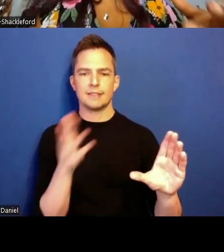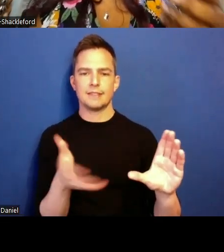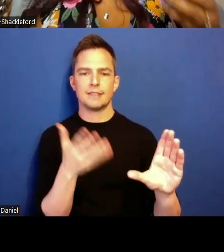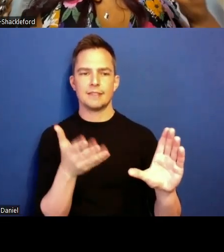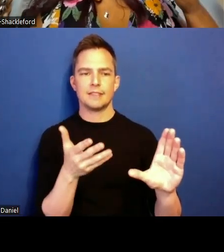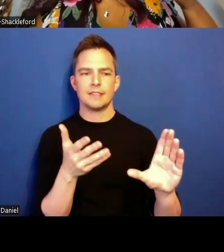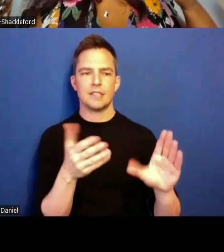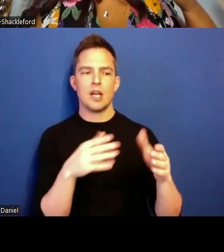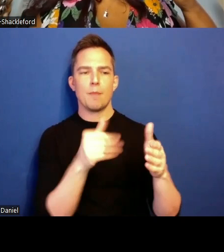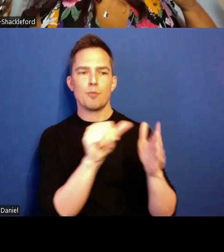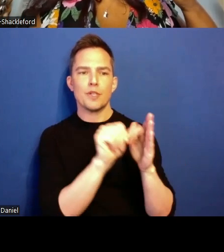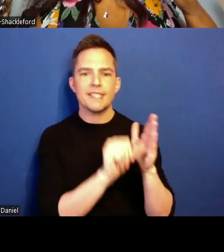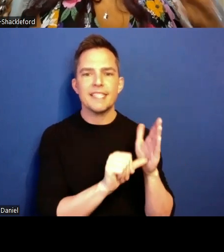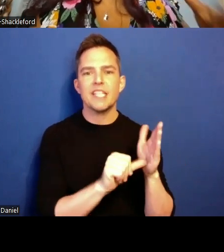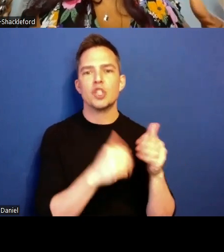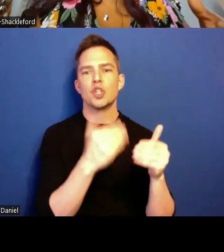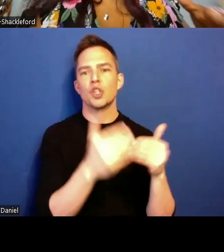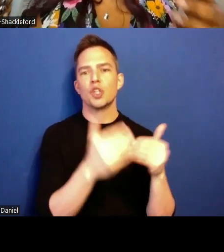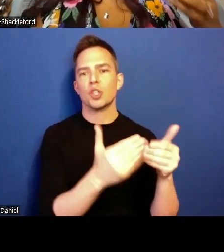procedures,